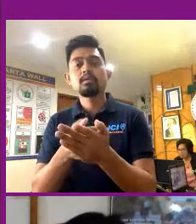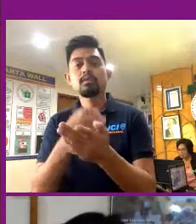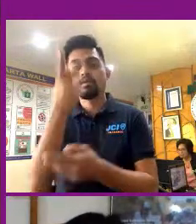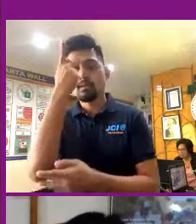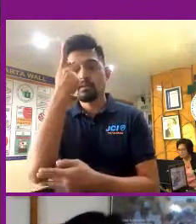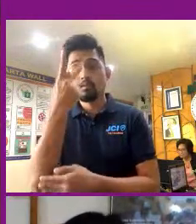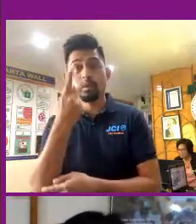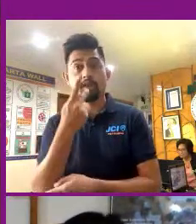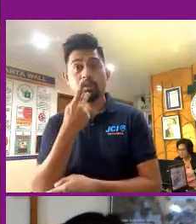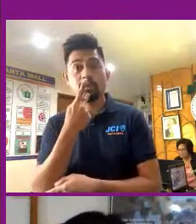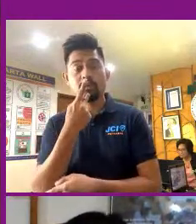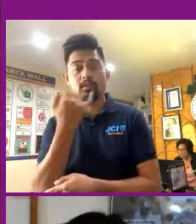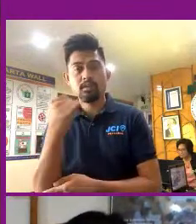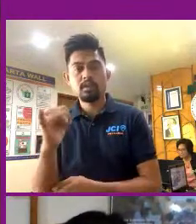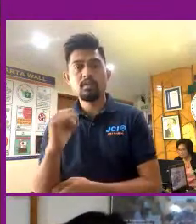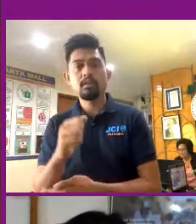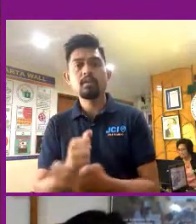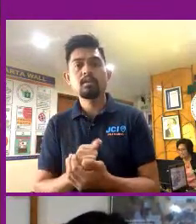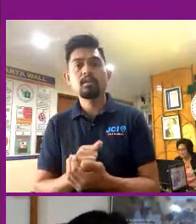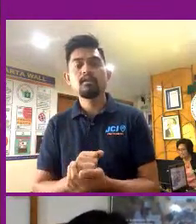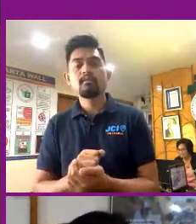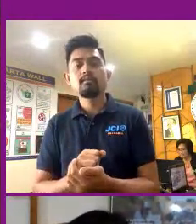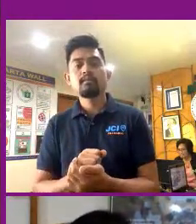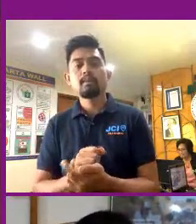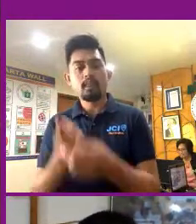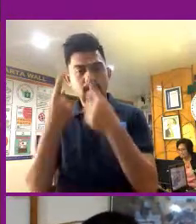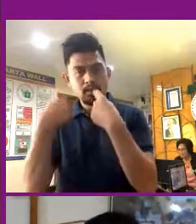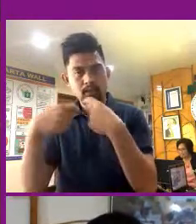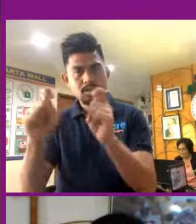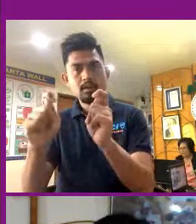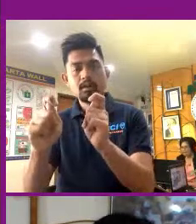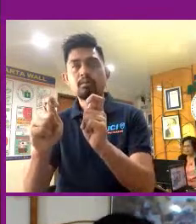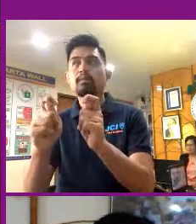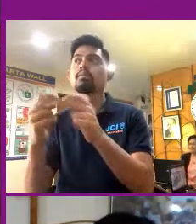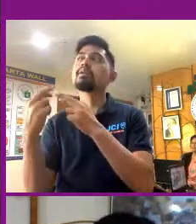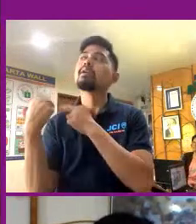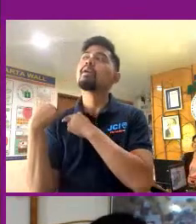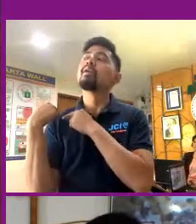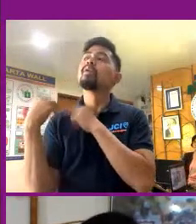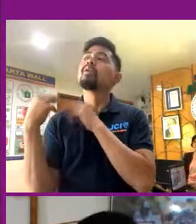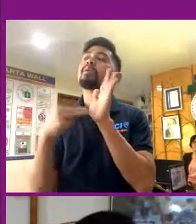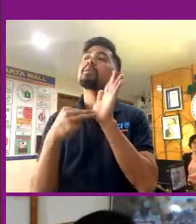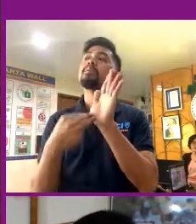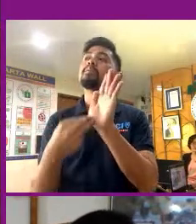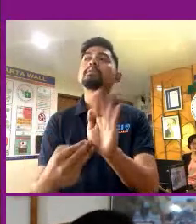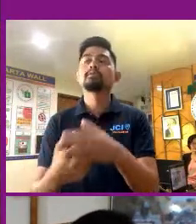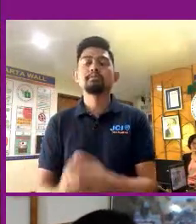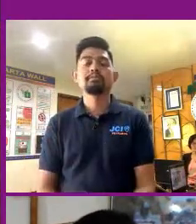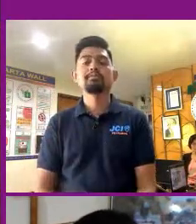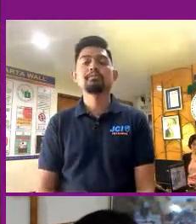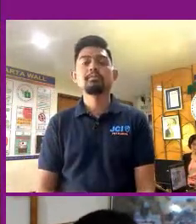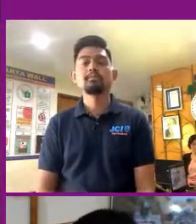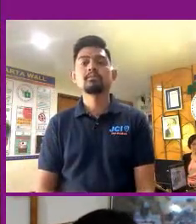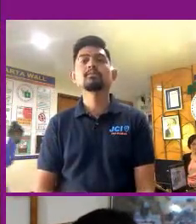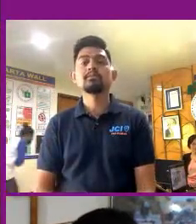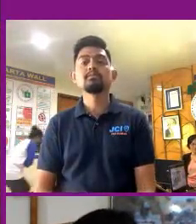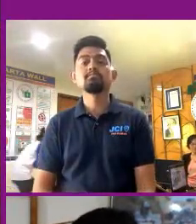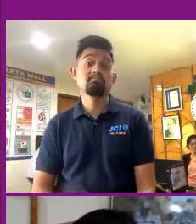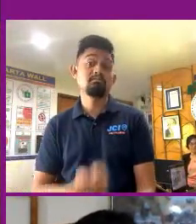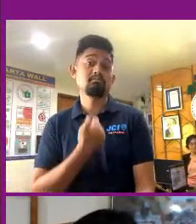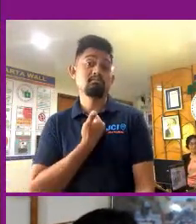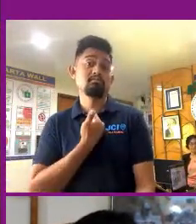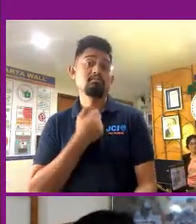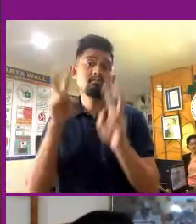to imply parents are role model to their children. I think, Mom, that is a specific topic na lang